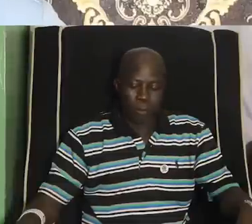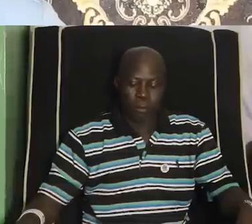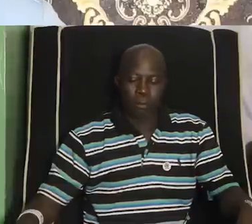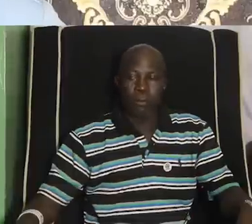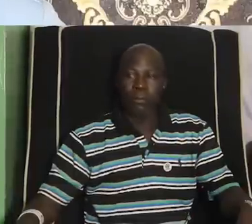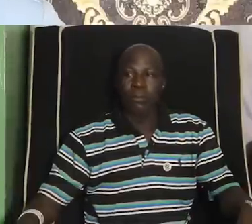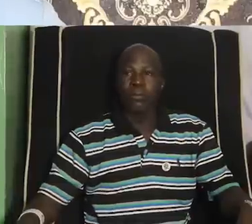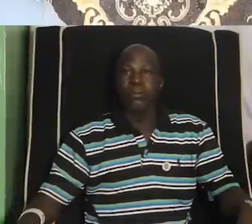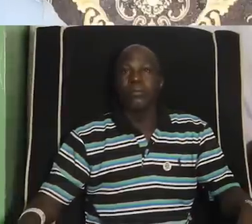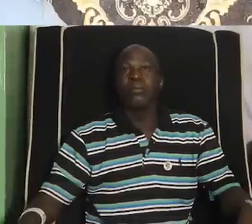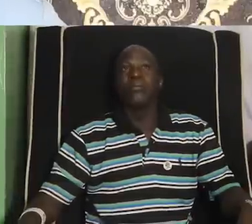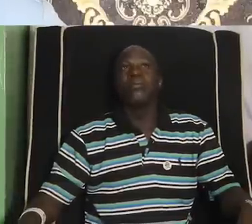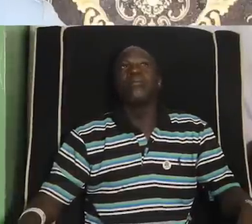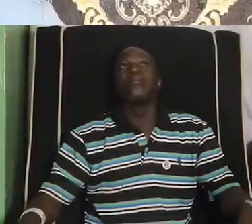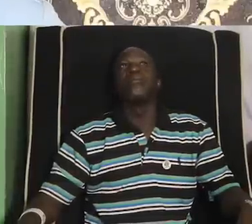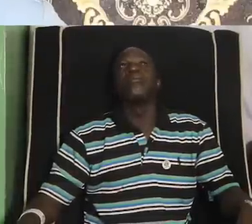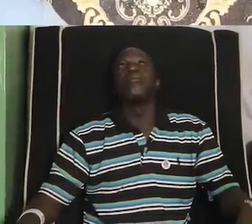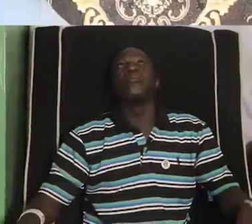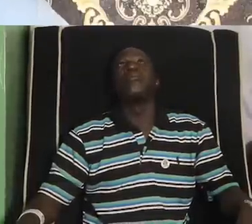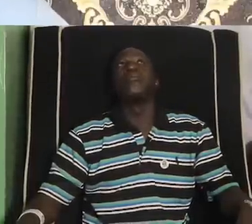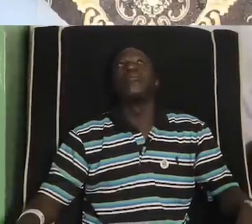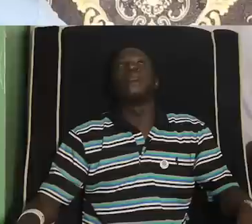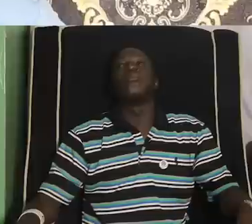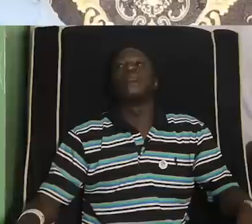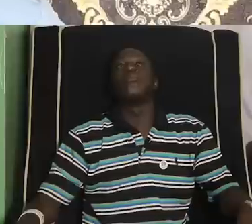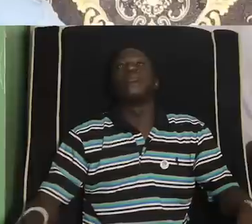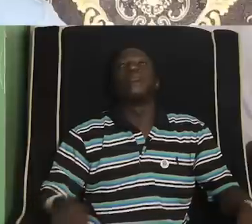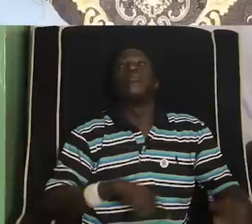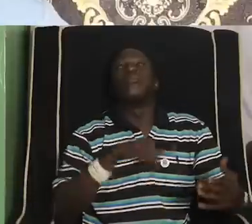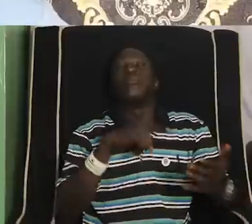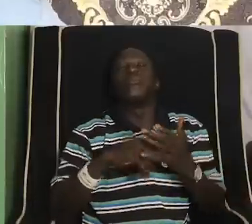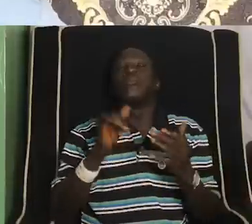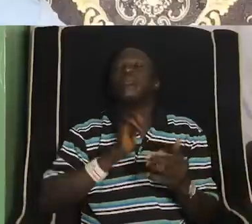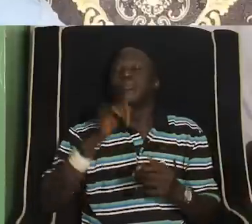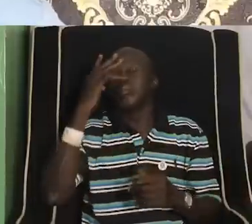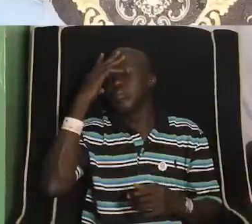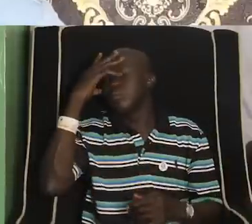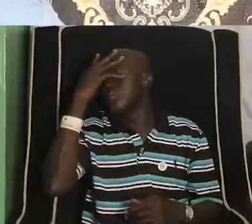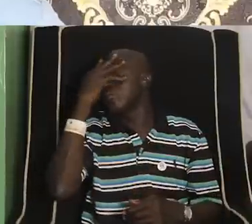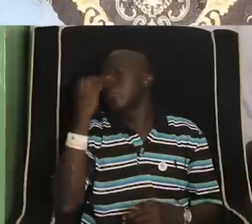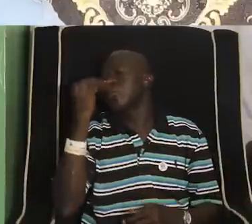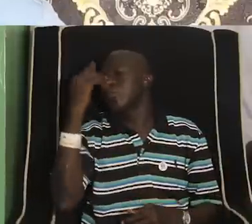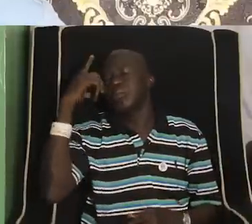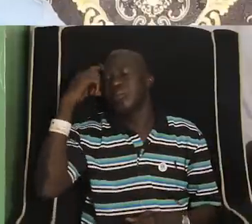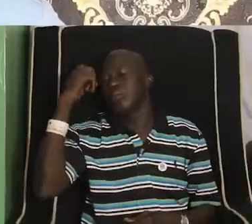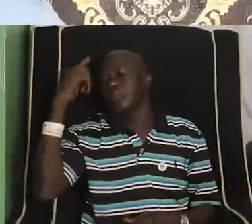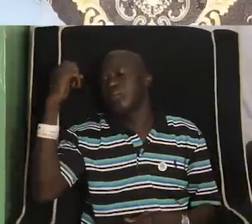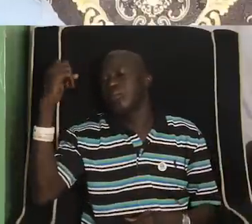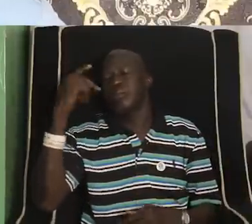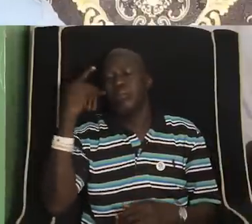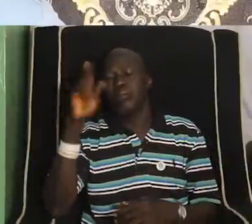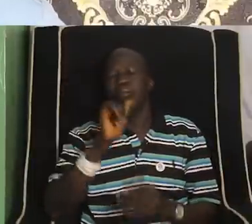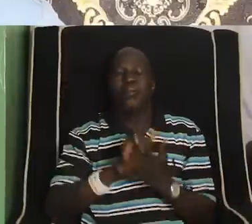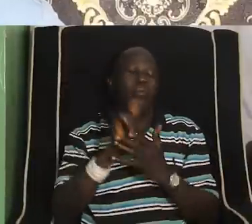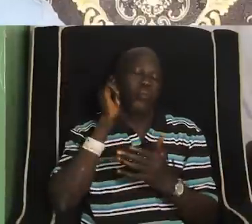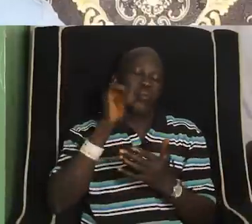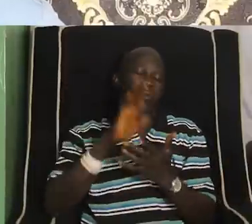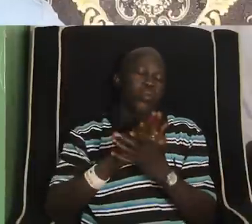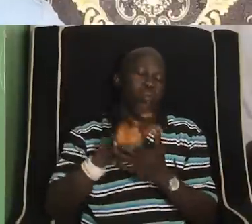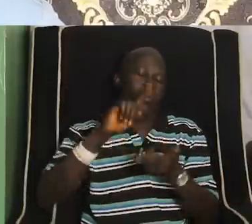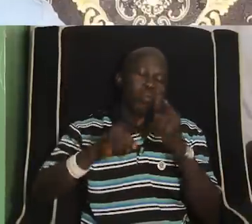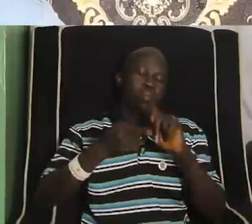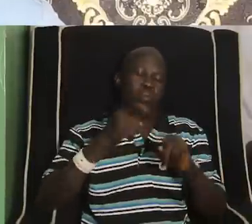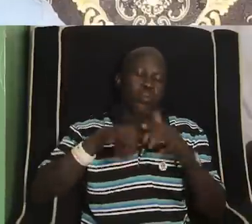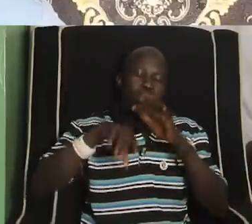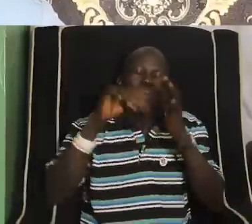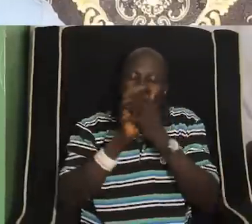aso e on wa mu wole ibe on lo taji si. This man dreamt that he saw his fiancé in the train, and his her